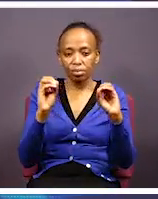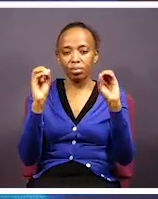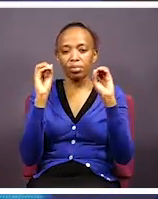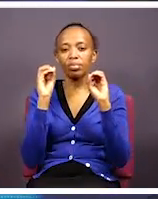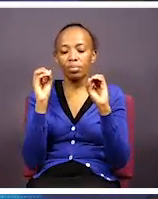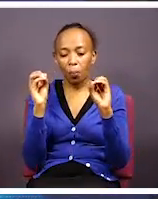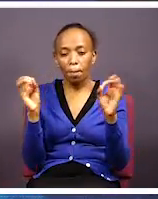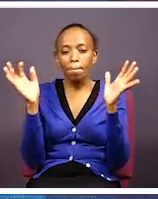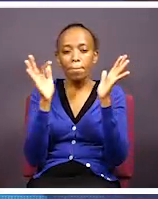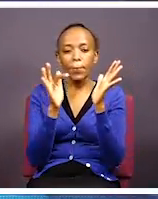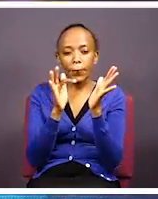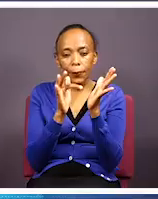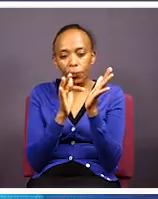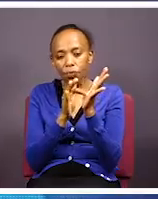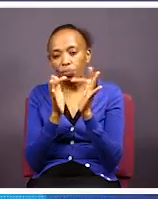jesus